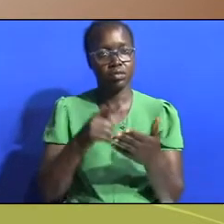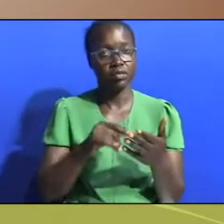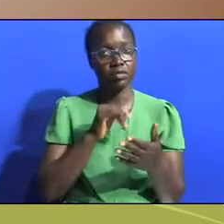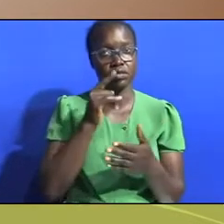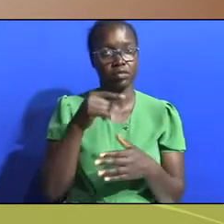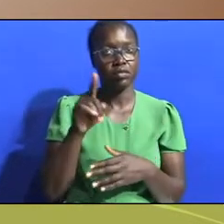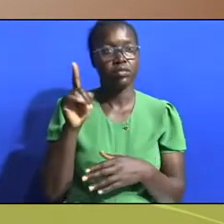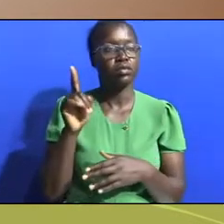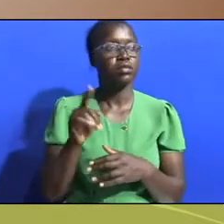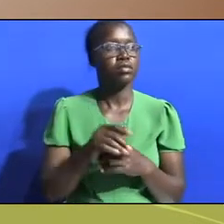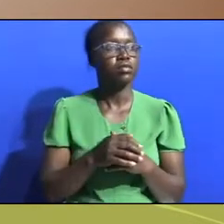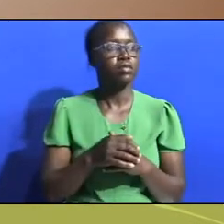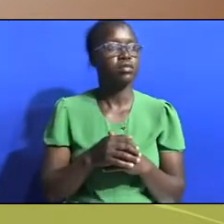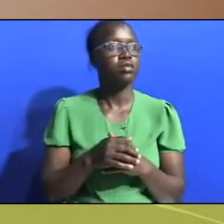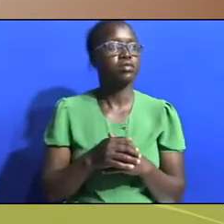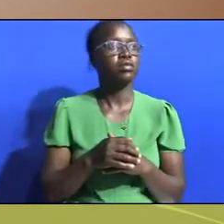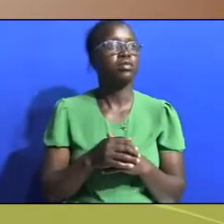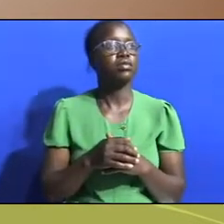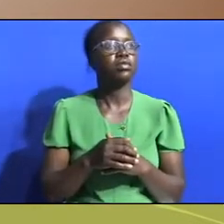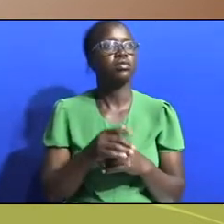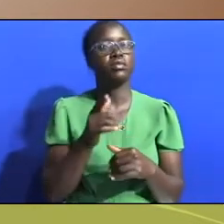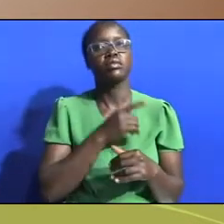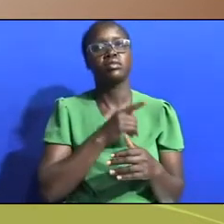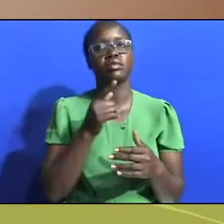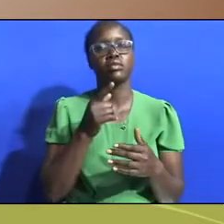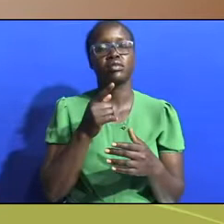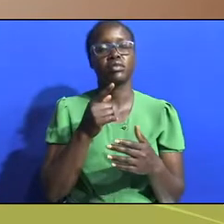do what is right. Number one.